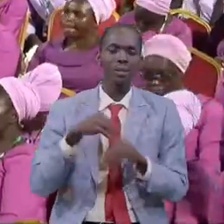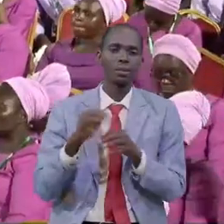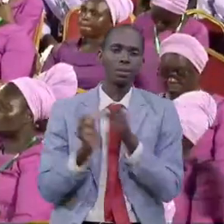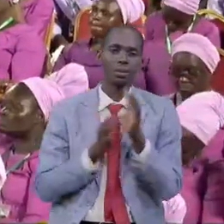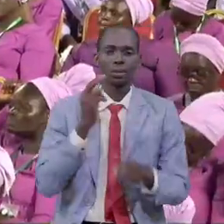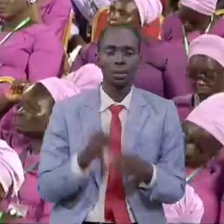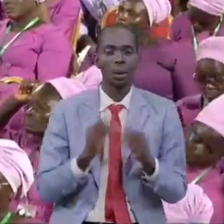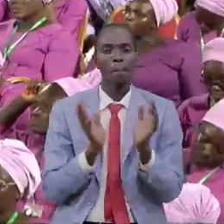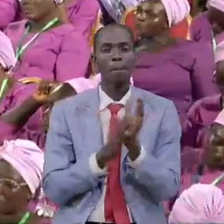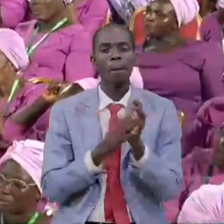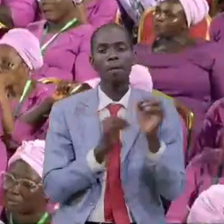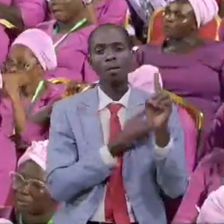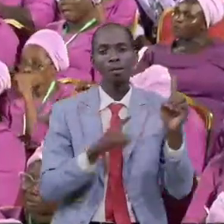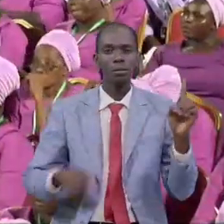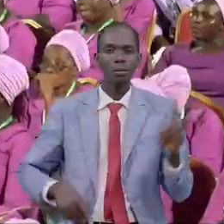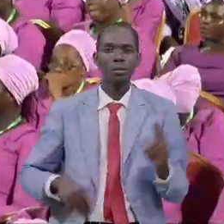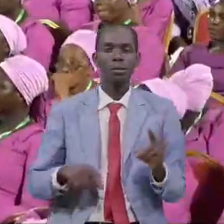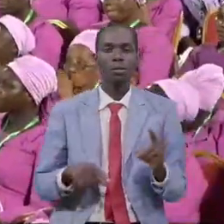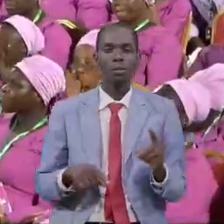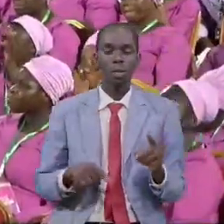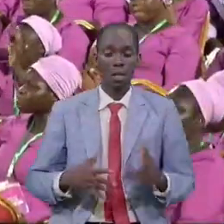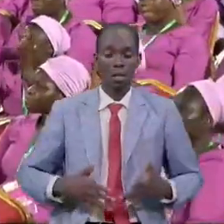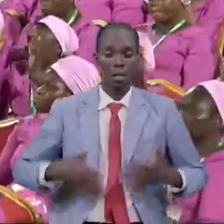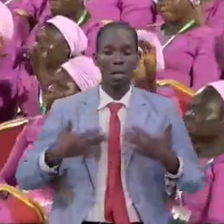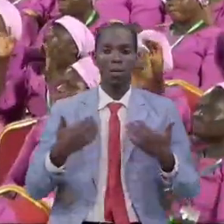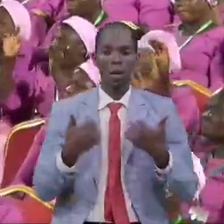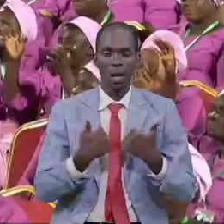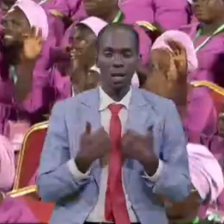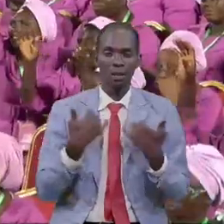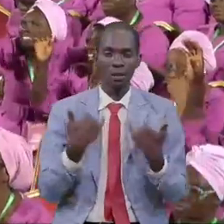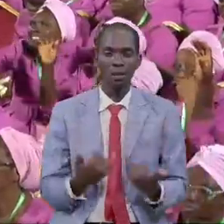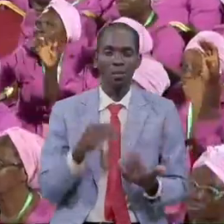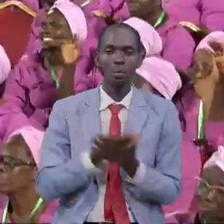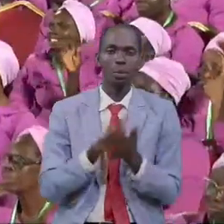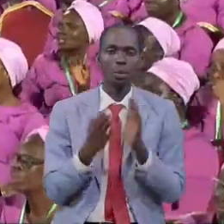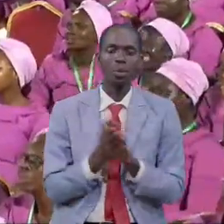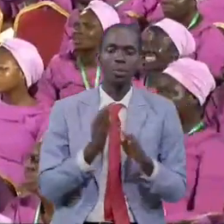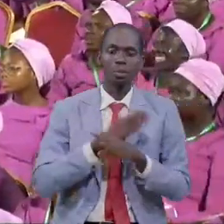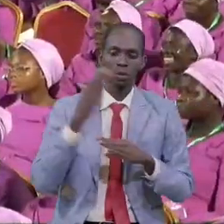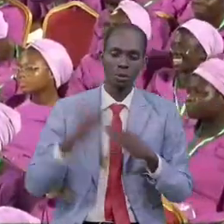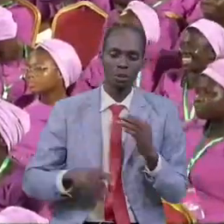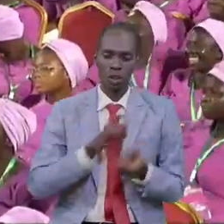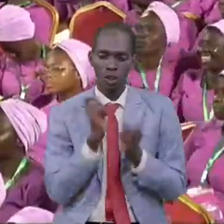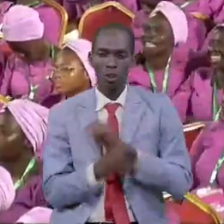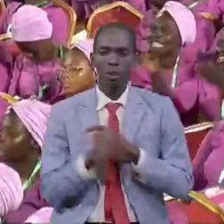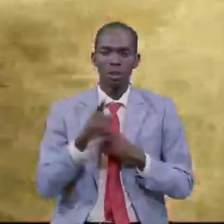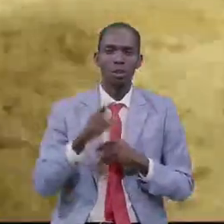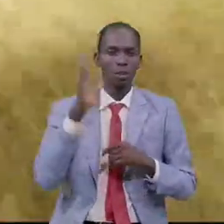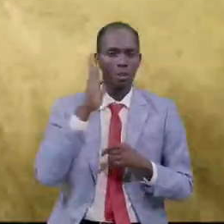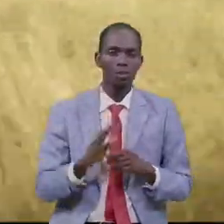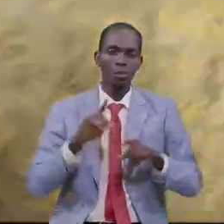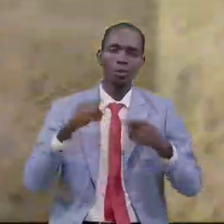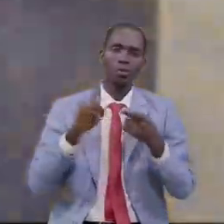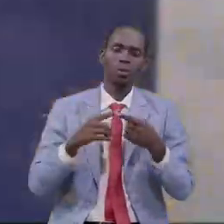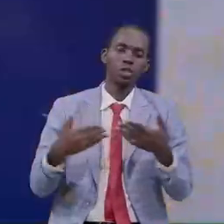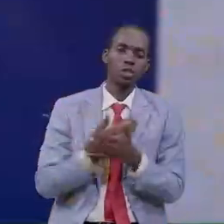the Lord, life has now become gloire à Dieu. Totally changed. You are going to be on a new level tonight. La vie est